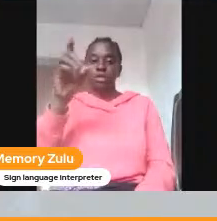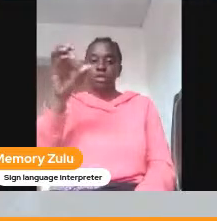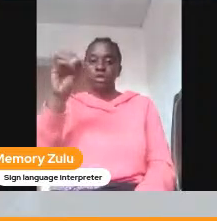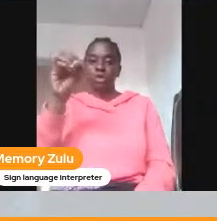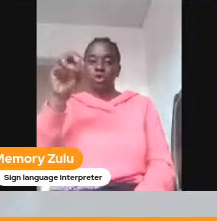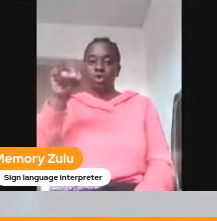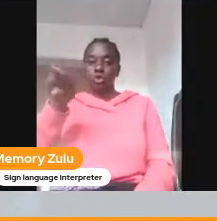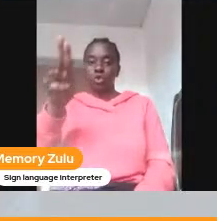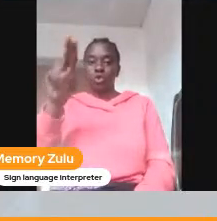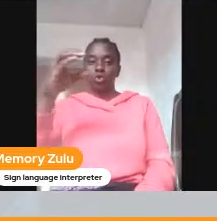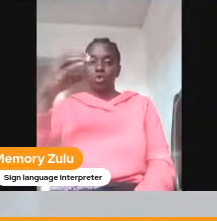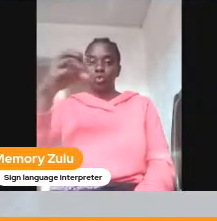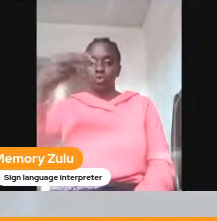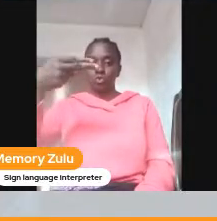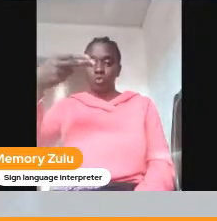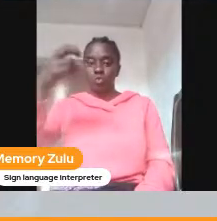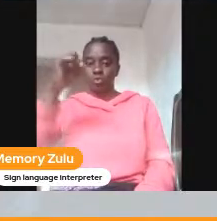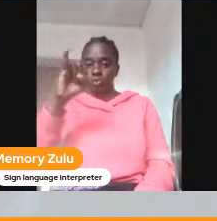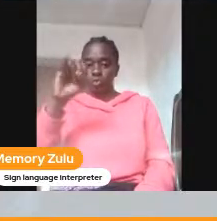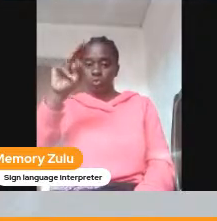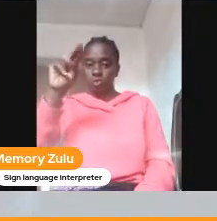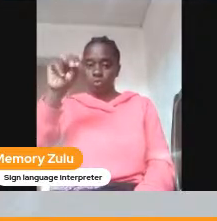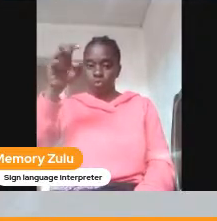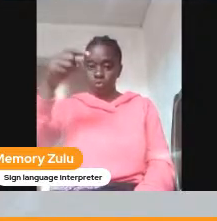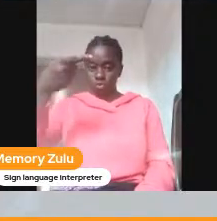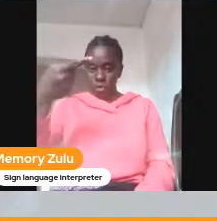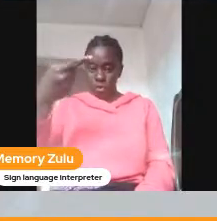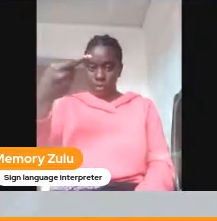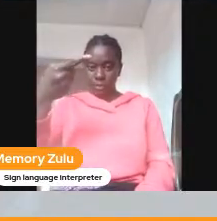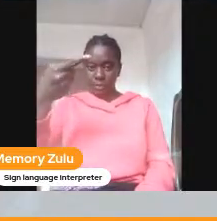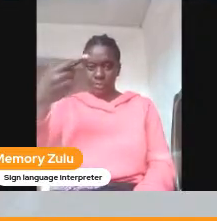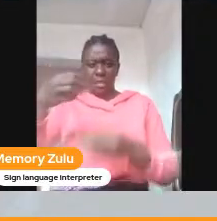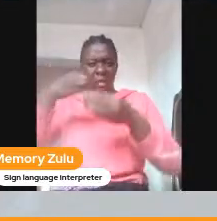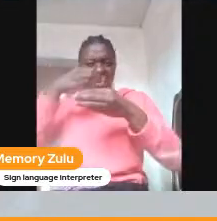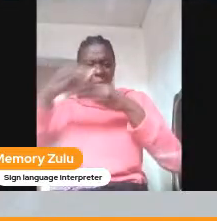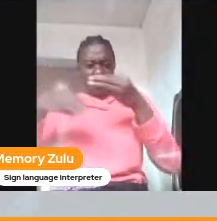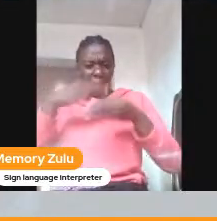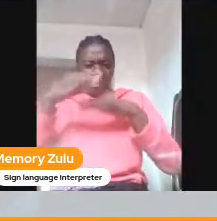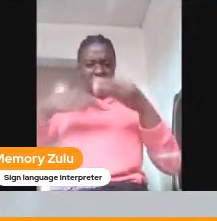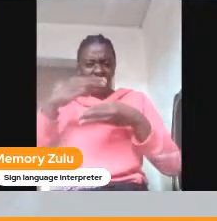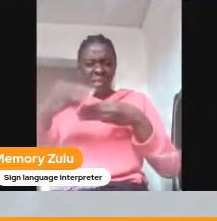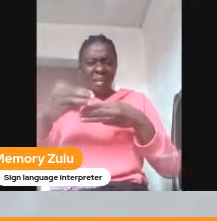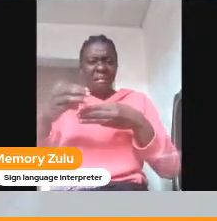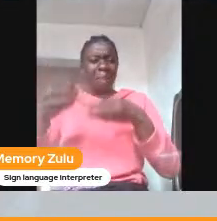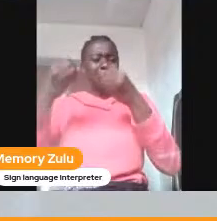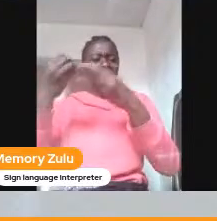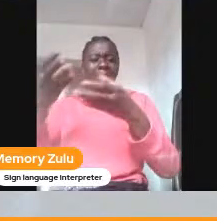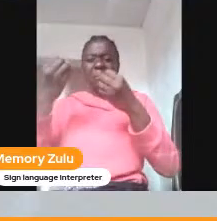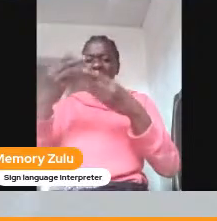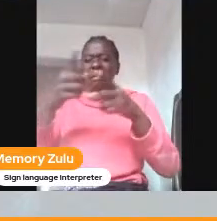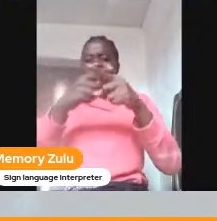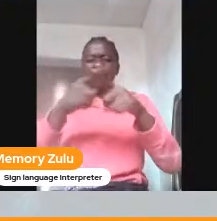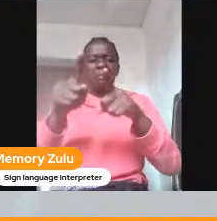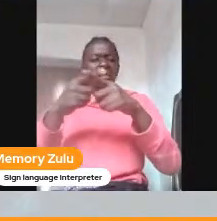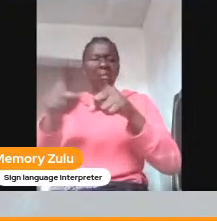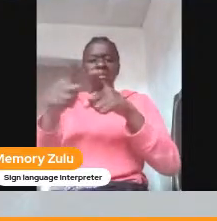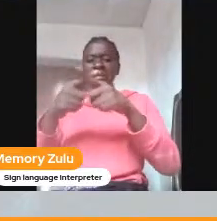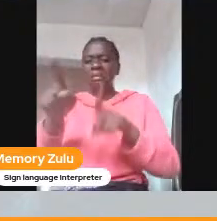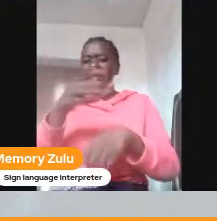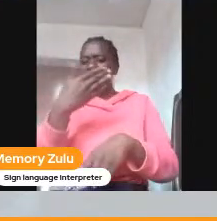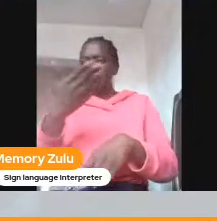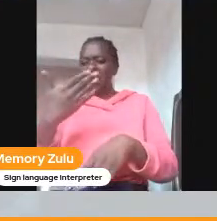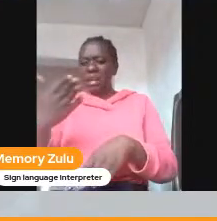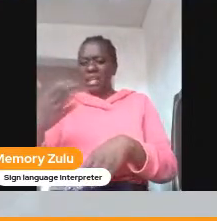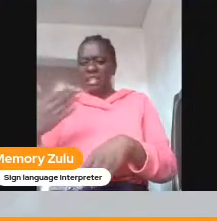Women have this habit of inserting different things on the private parts. So you find that maybe someone is inserting something that is not even clean